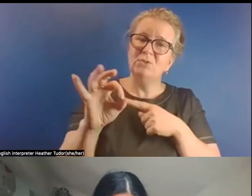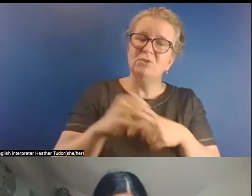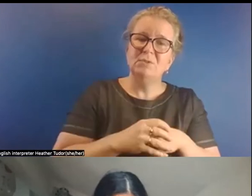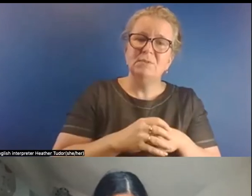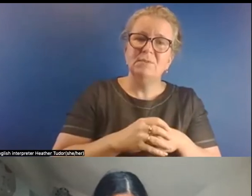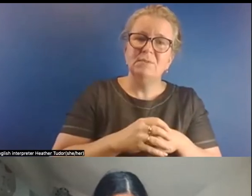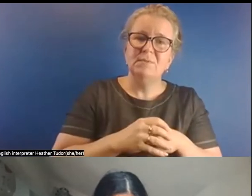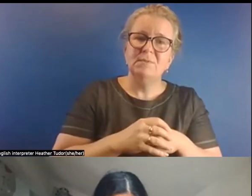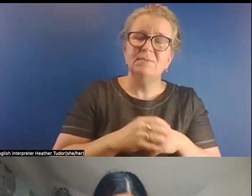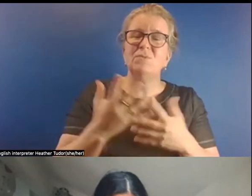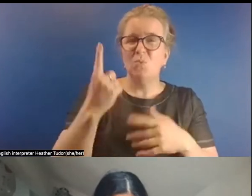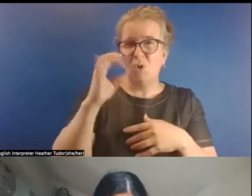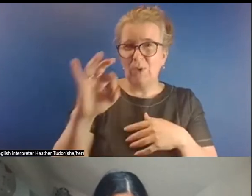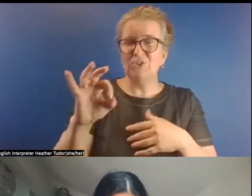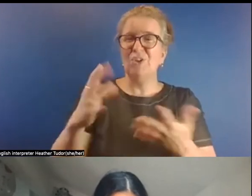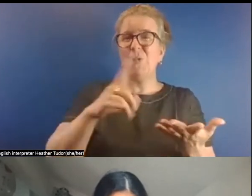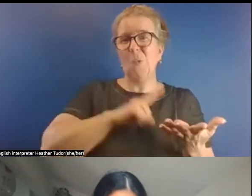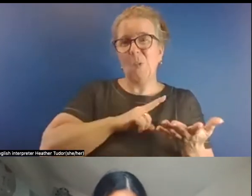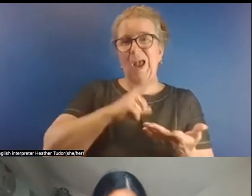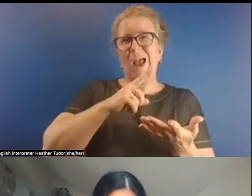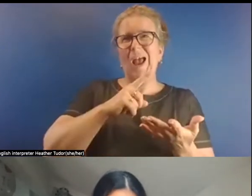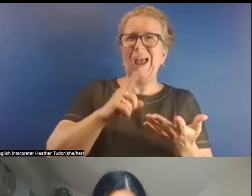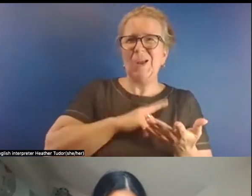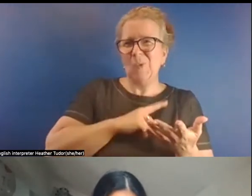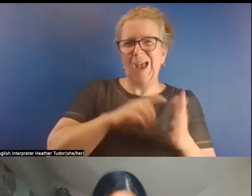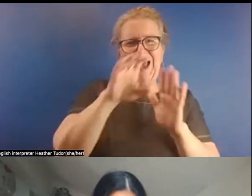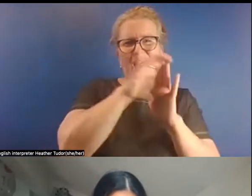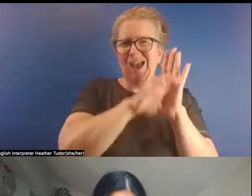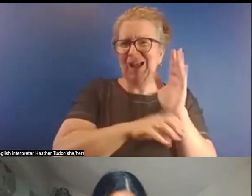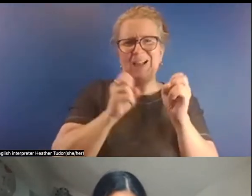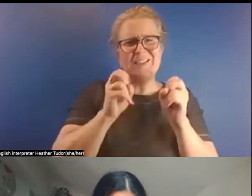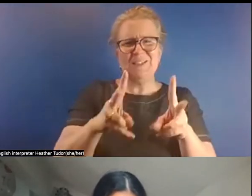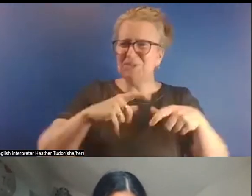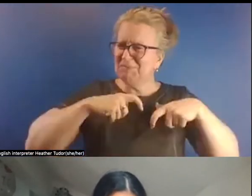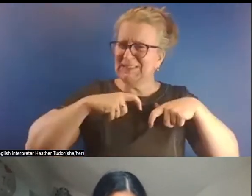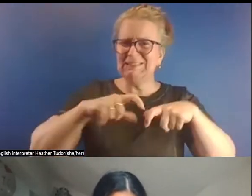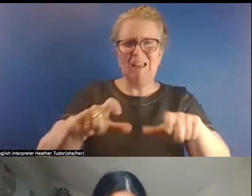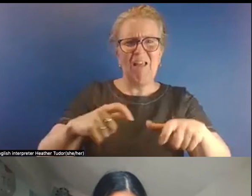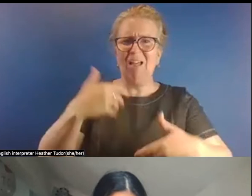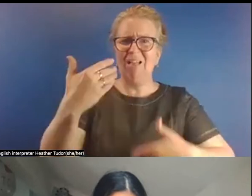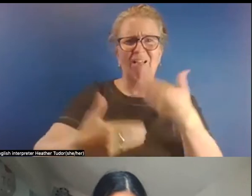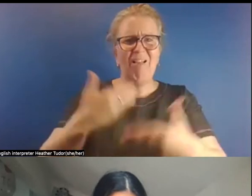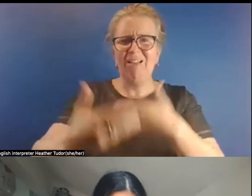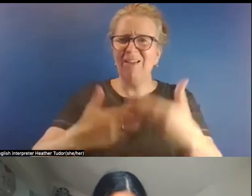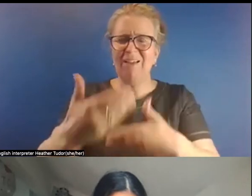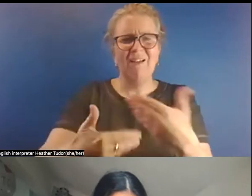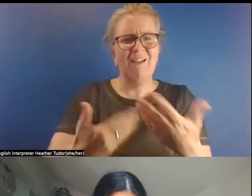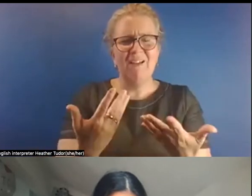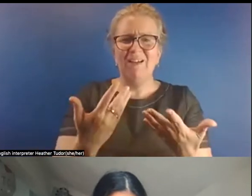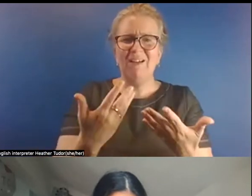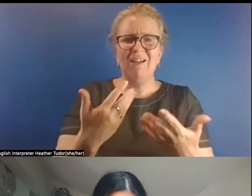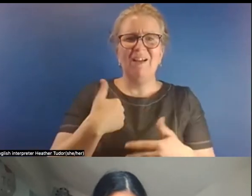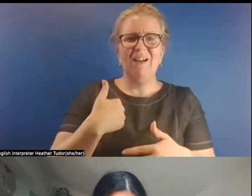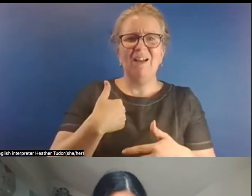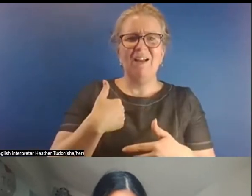is still intact and still relevant? I just think it's interesting how I think it's been like